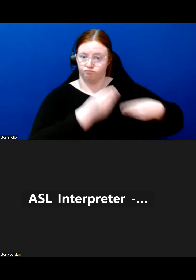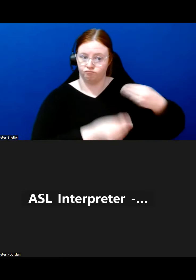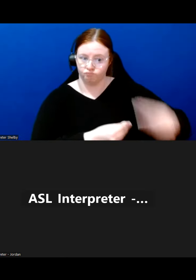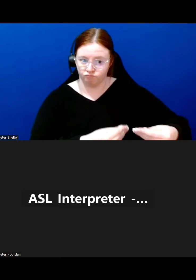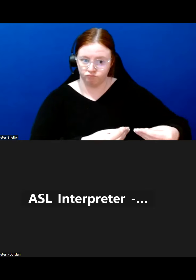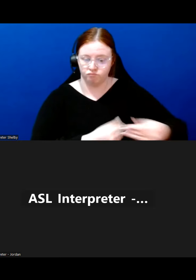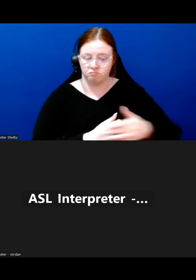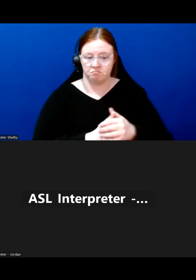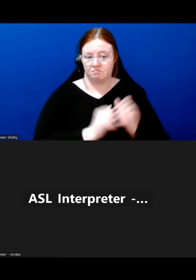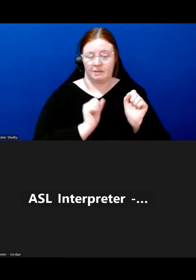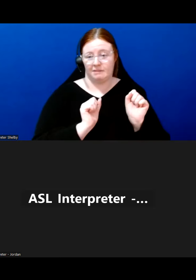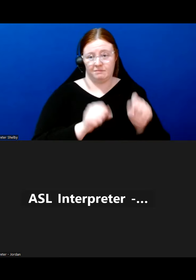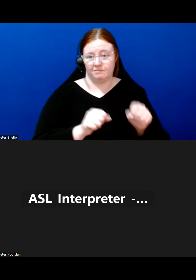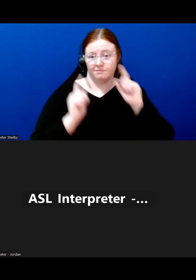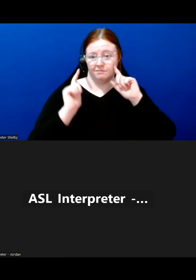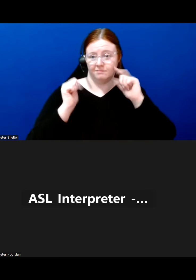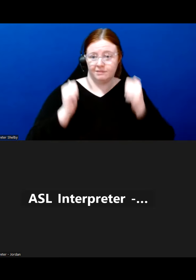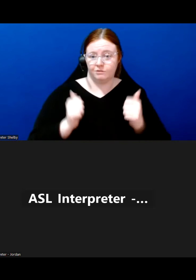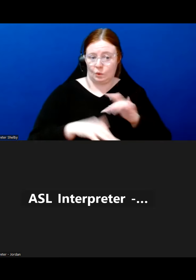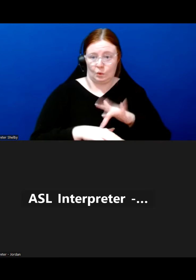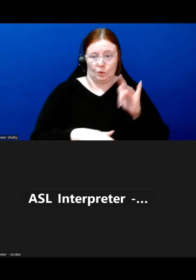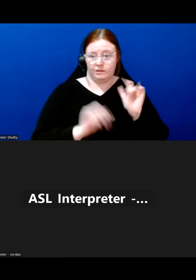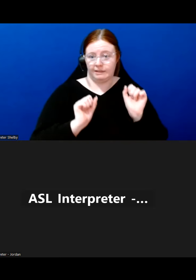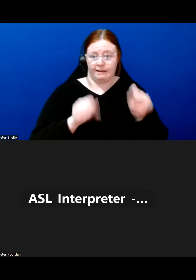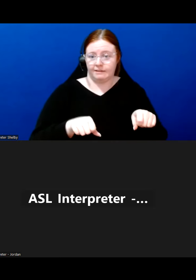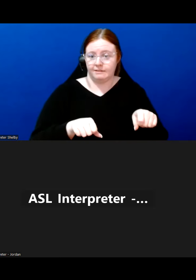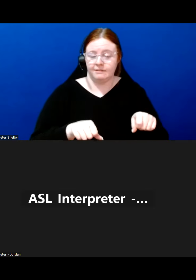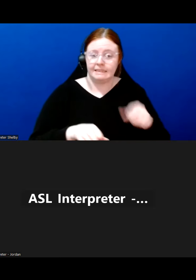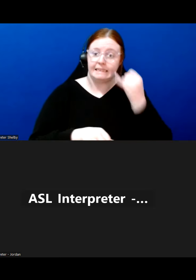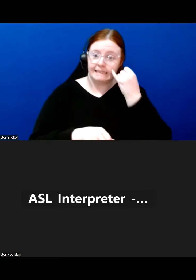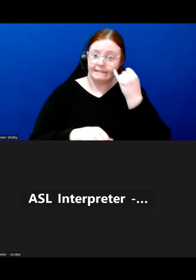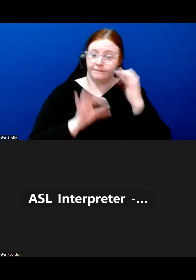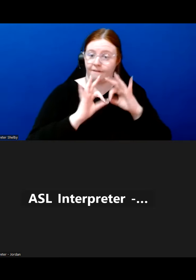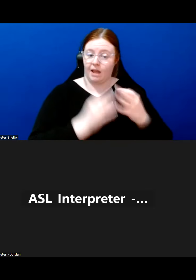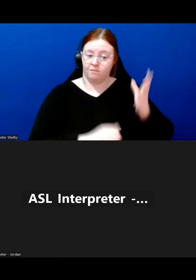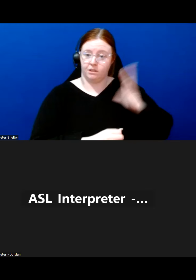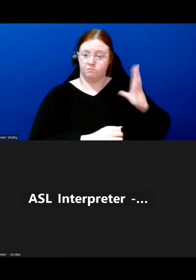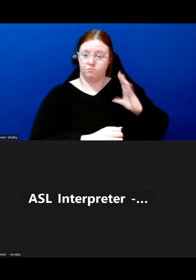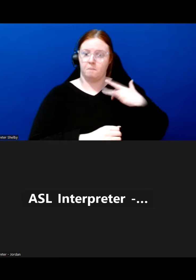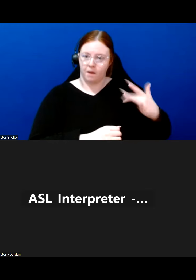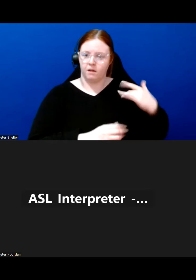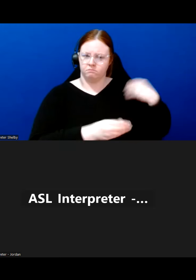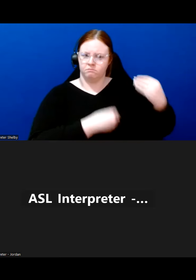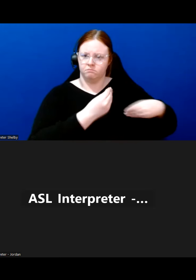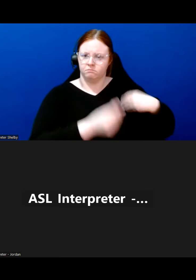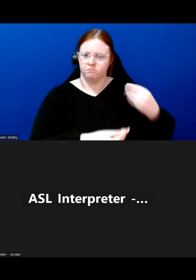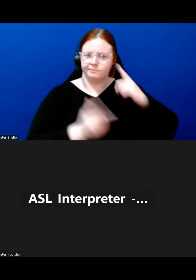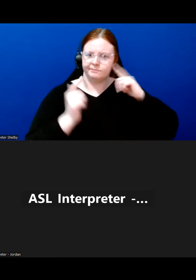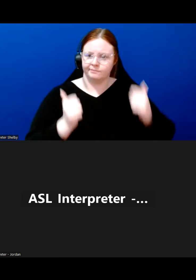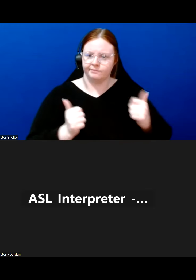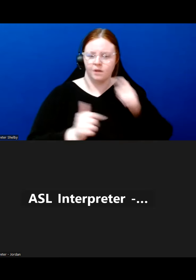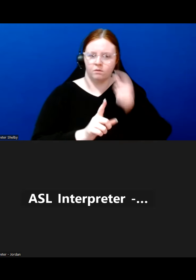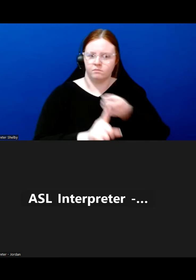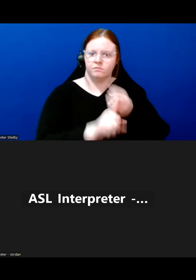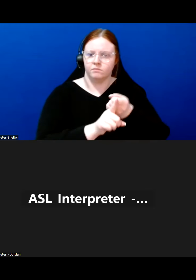at really early in life if there's a strong family line of hearing loss. But even if there's some age-related